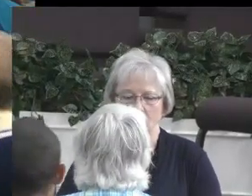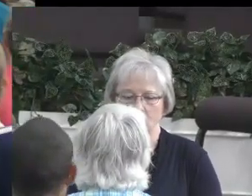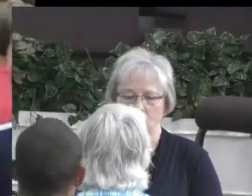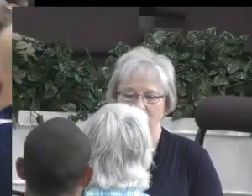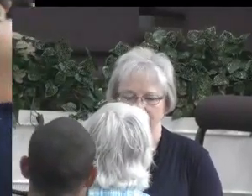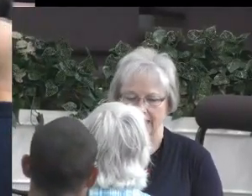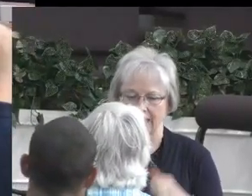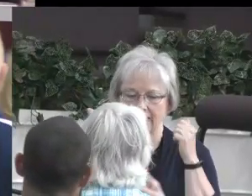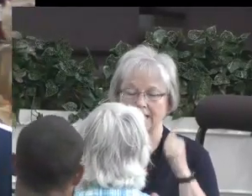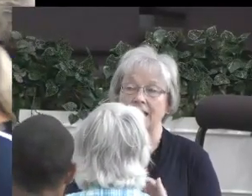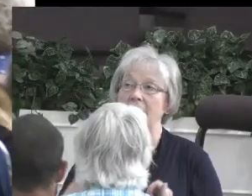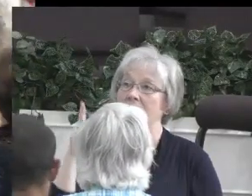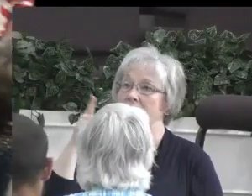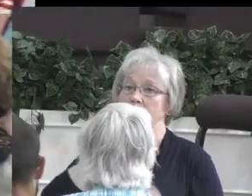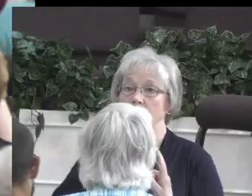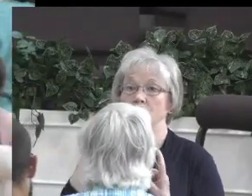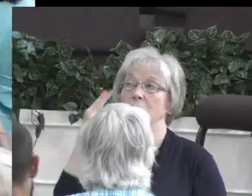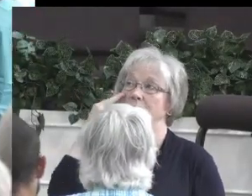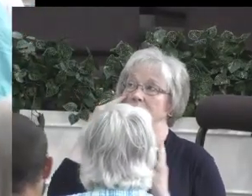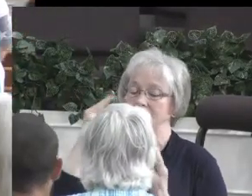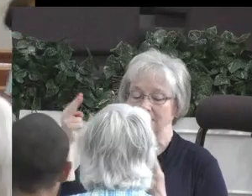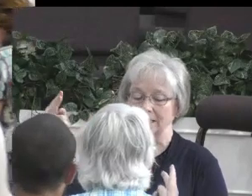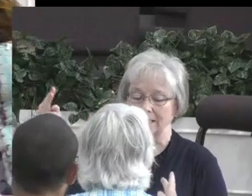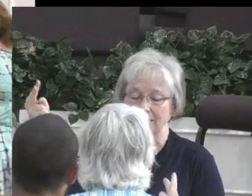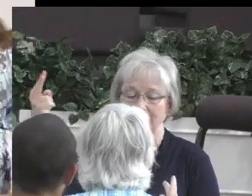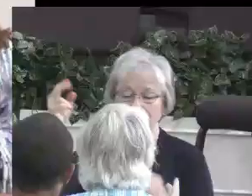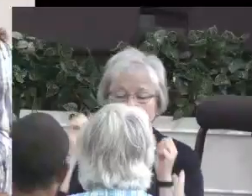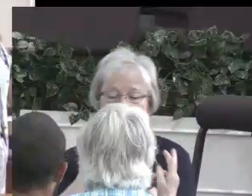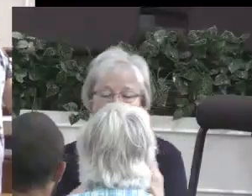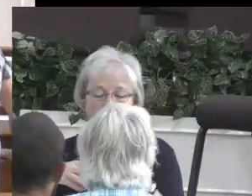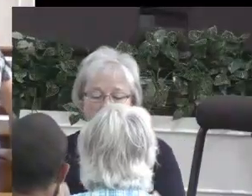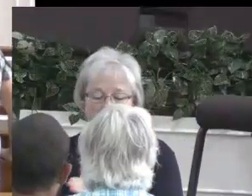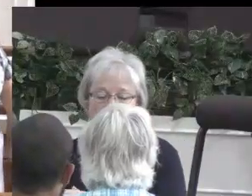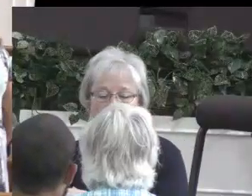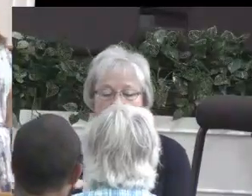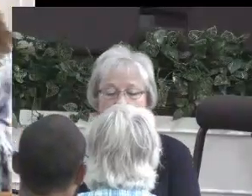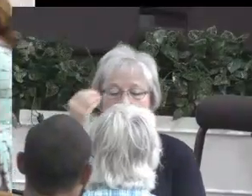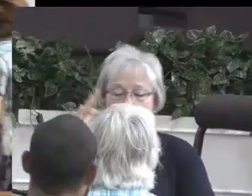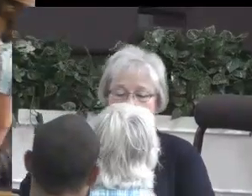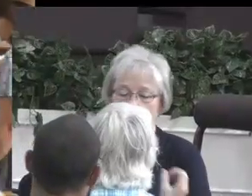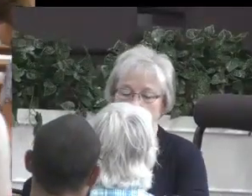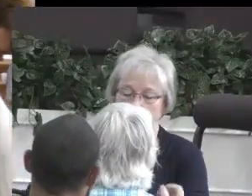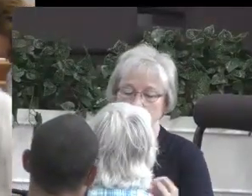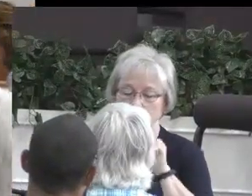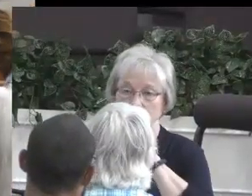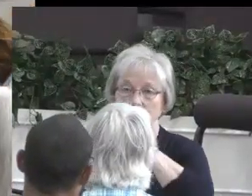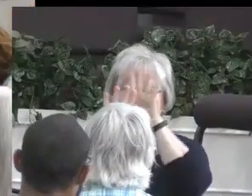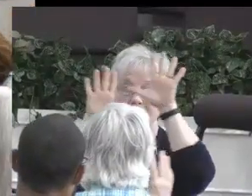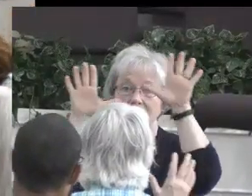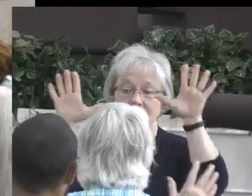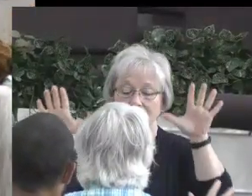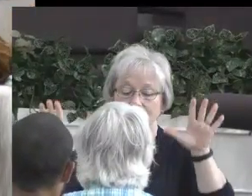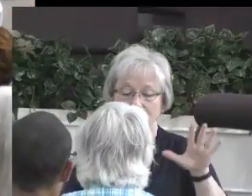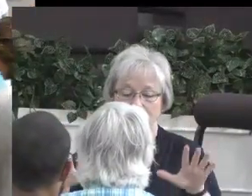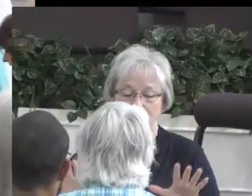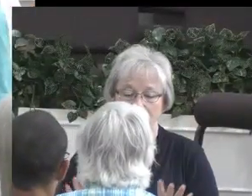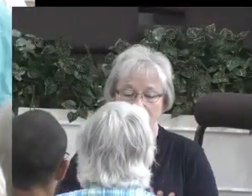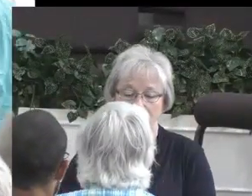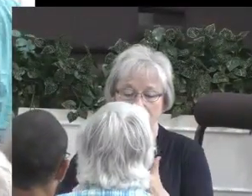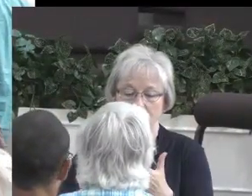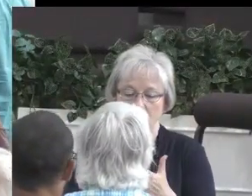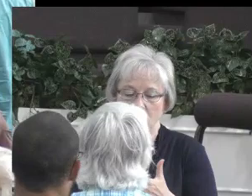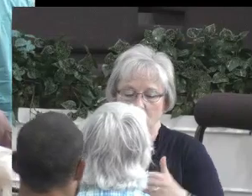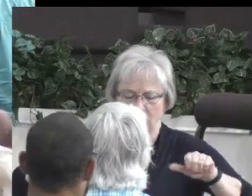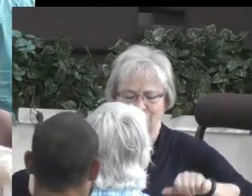Oh, say can you see by the dawn's early